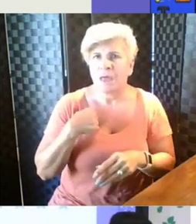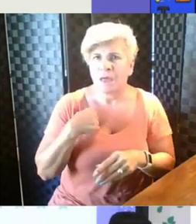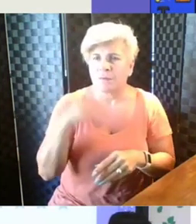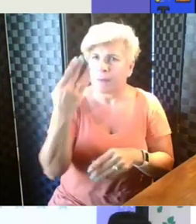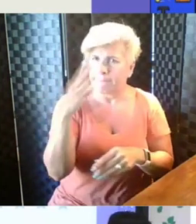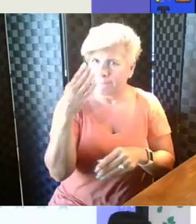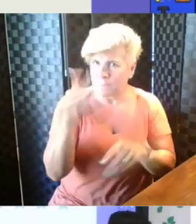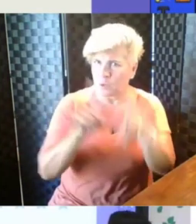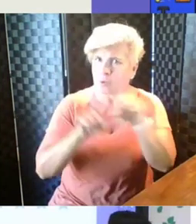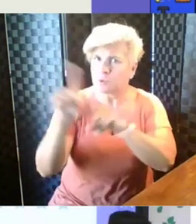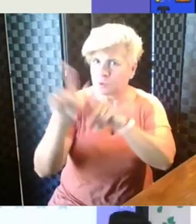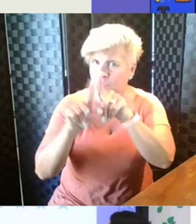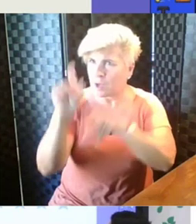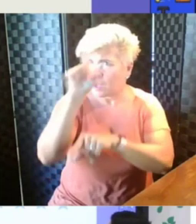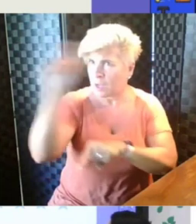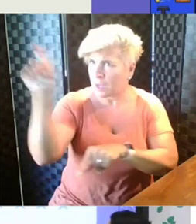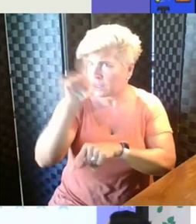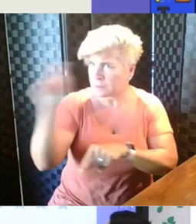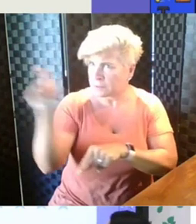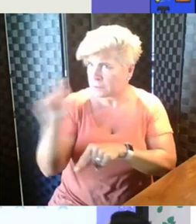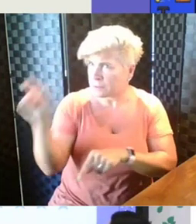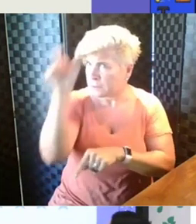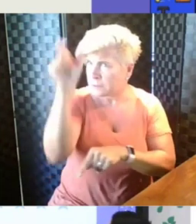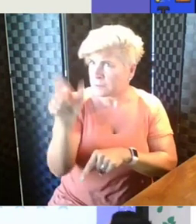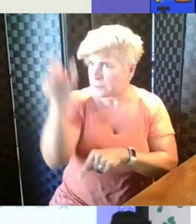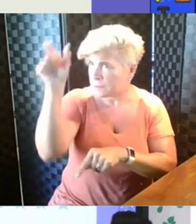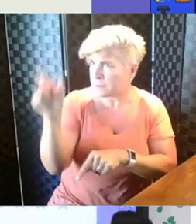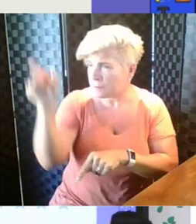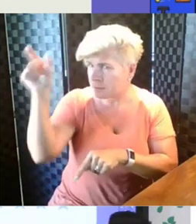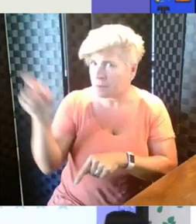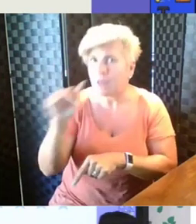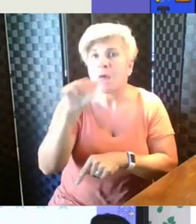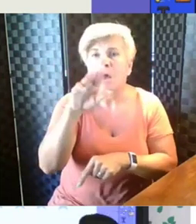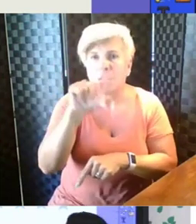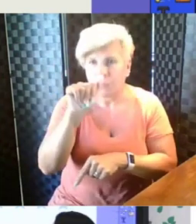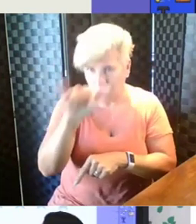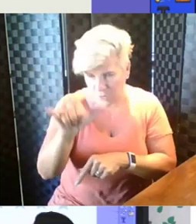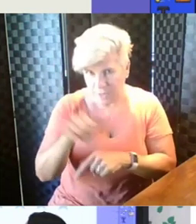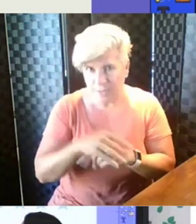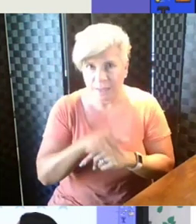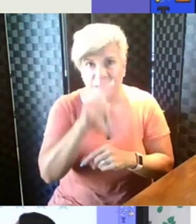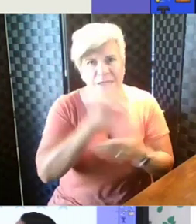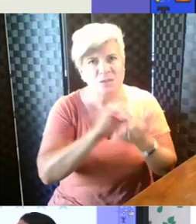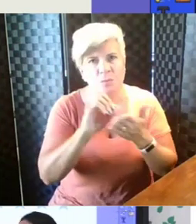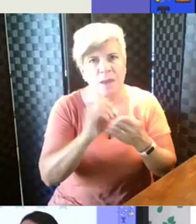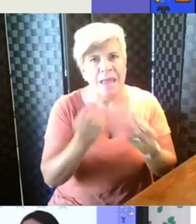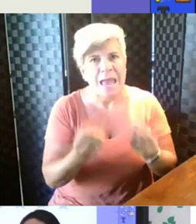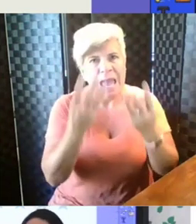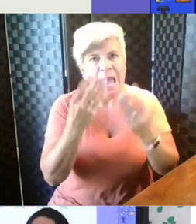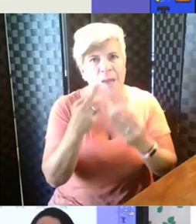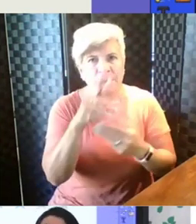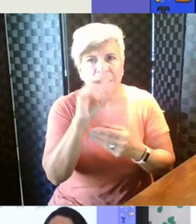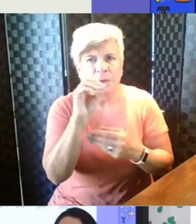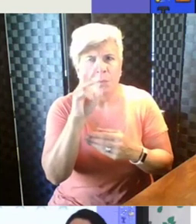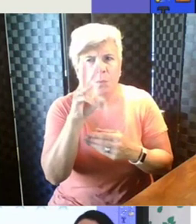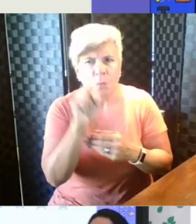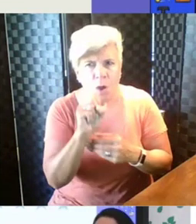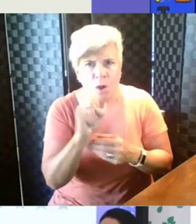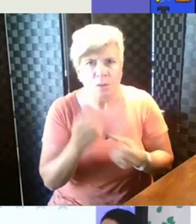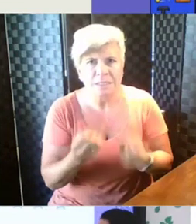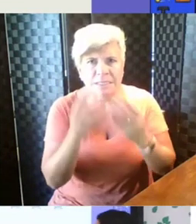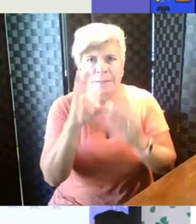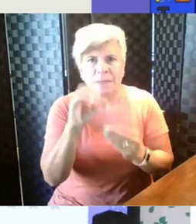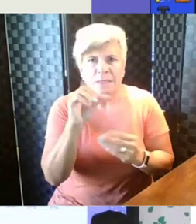some blue stars that are arranged in an array. And we need to write down how many rows are in that array and how